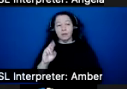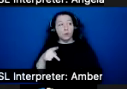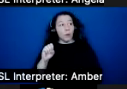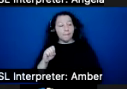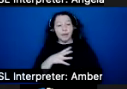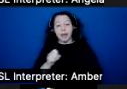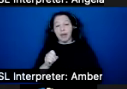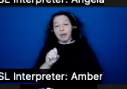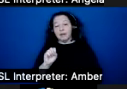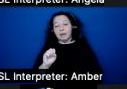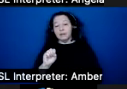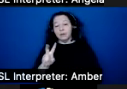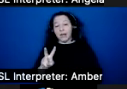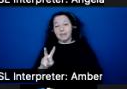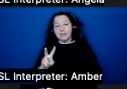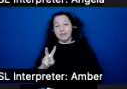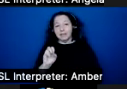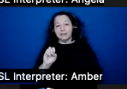that all of these words,